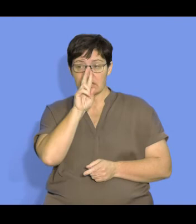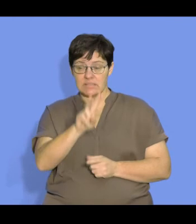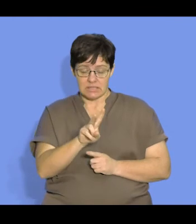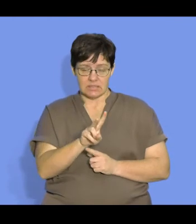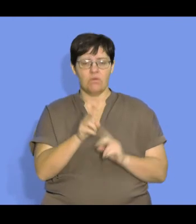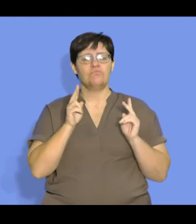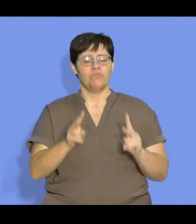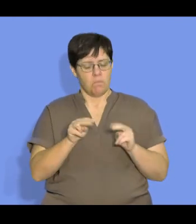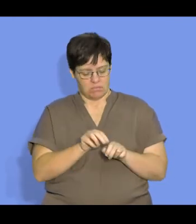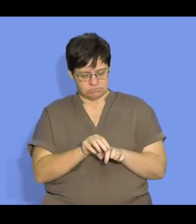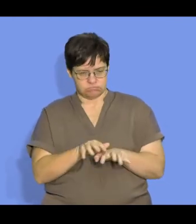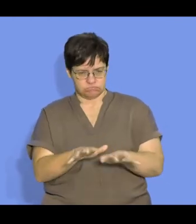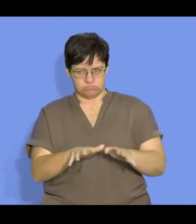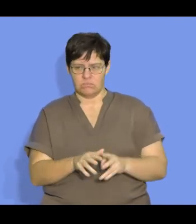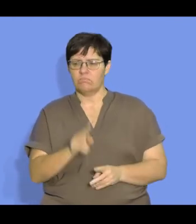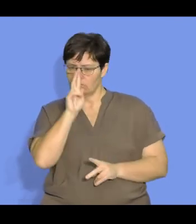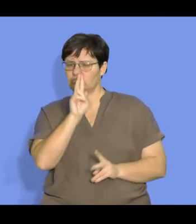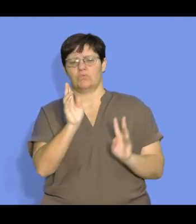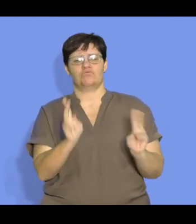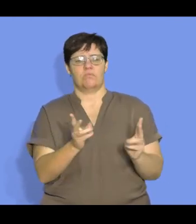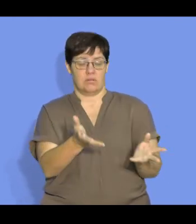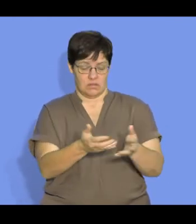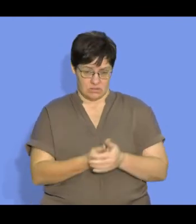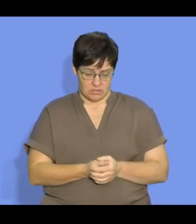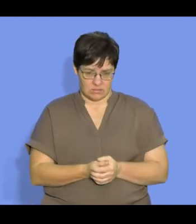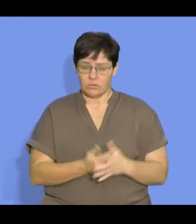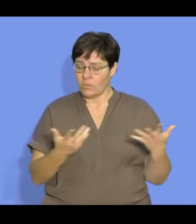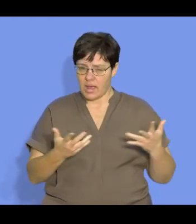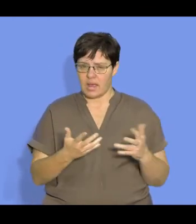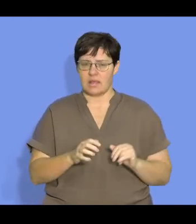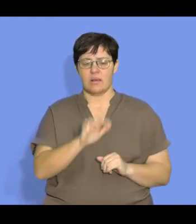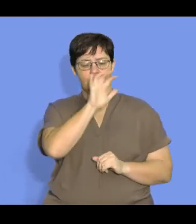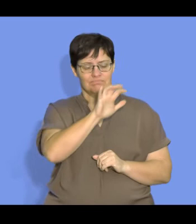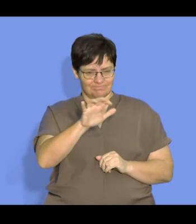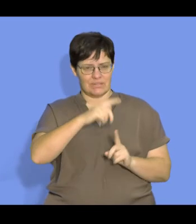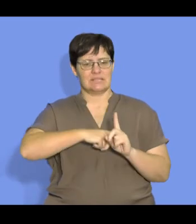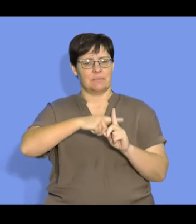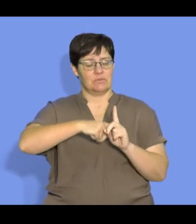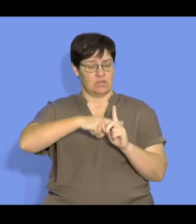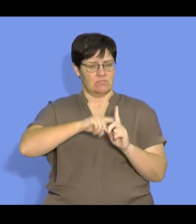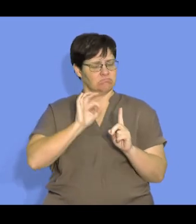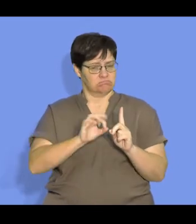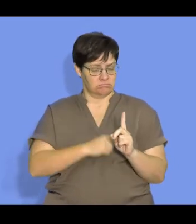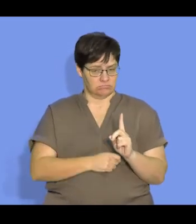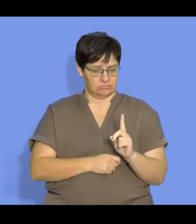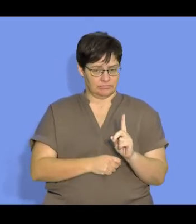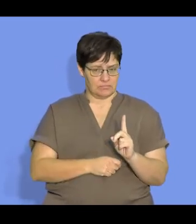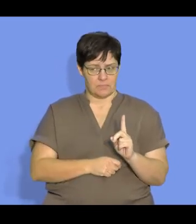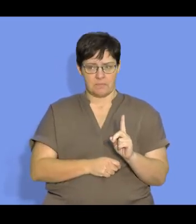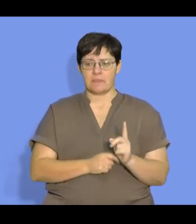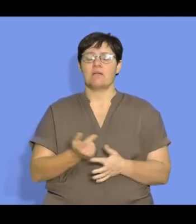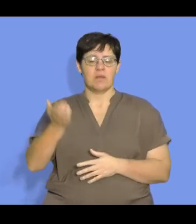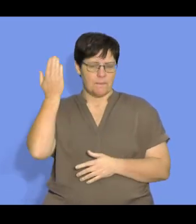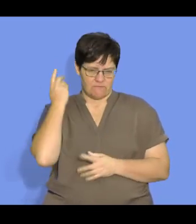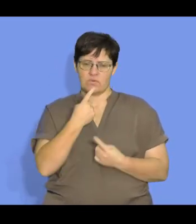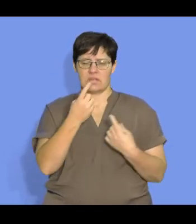distribution, this is how it will normally look at a particular temperature, we see, as I said